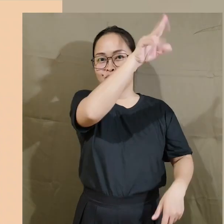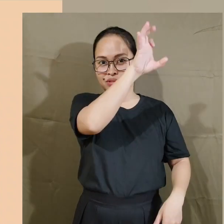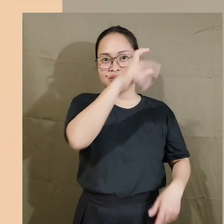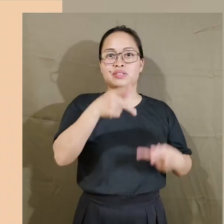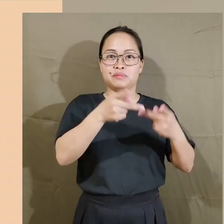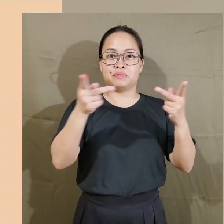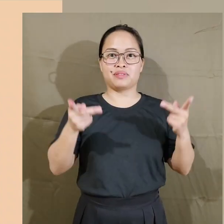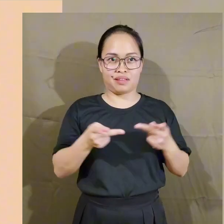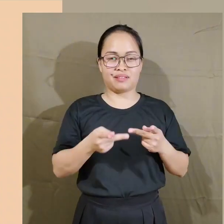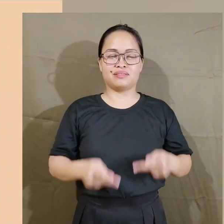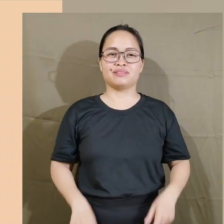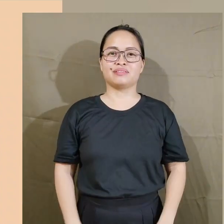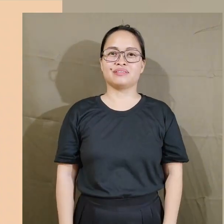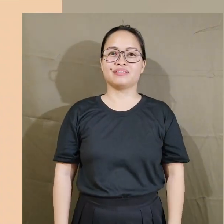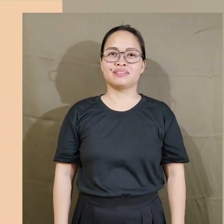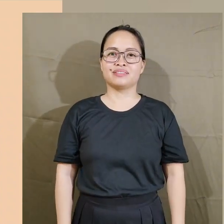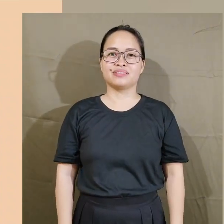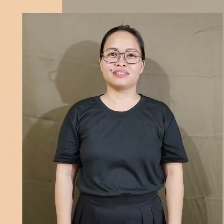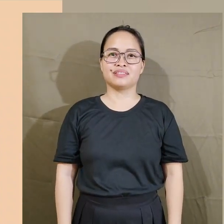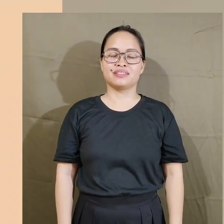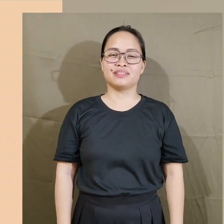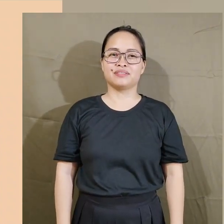places.